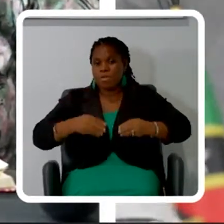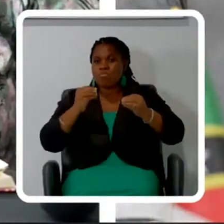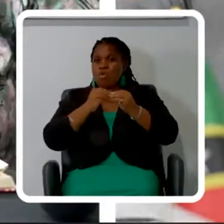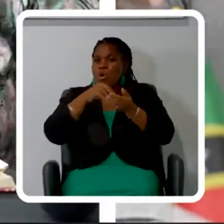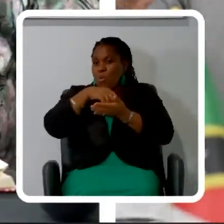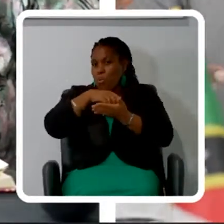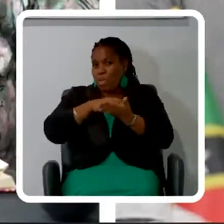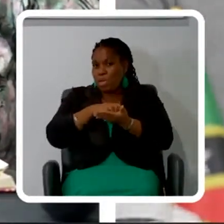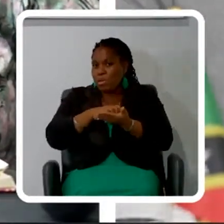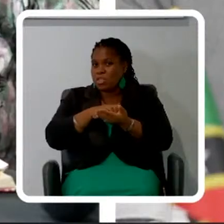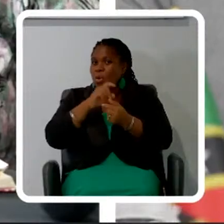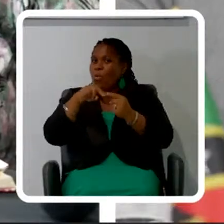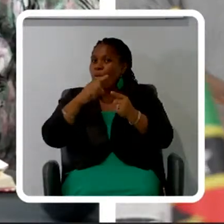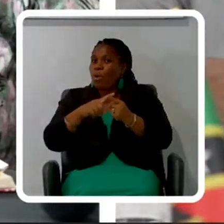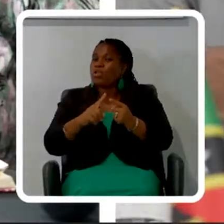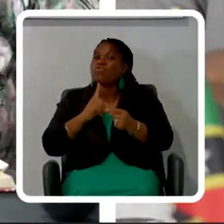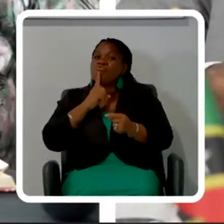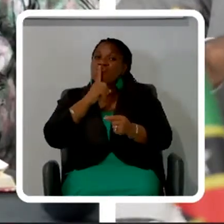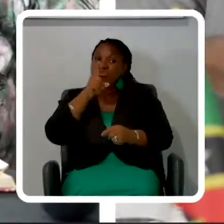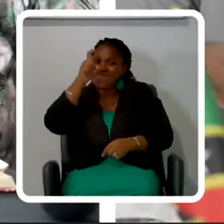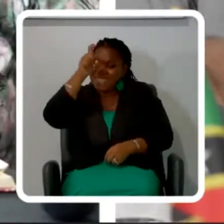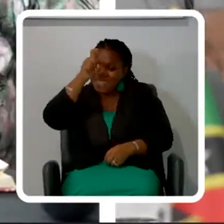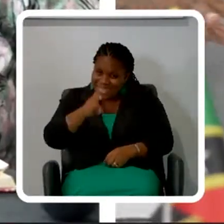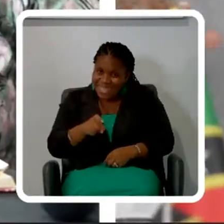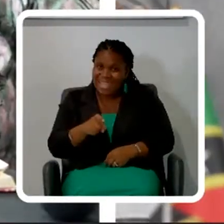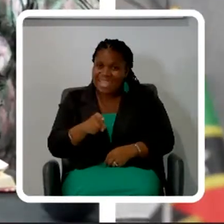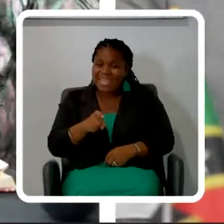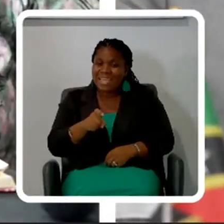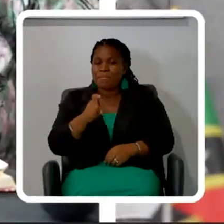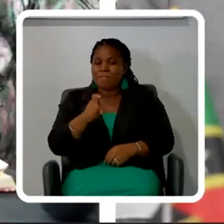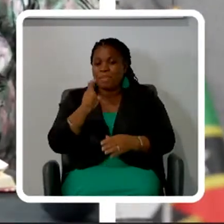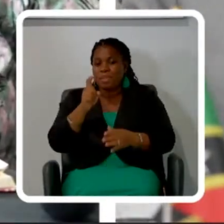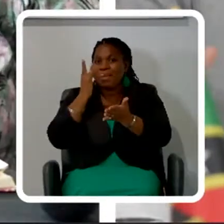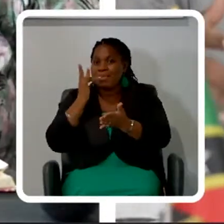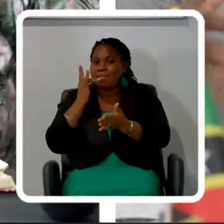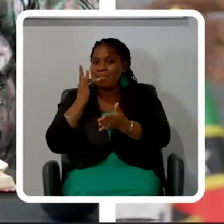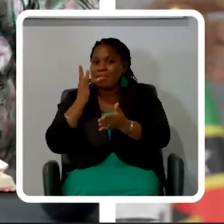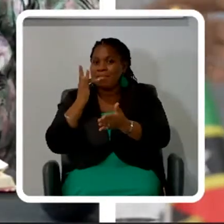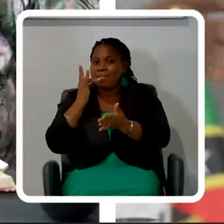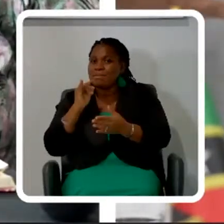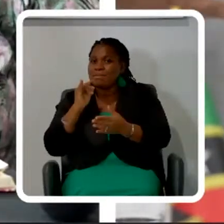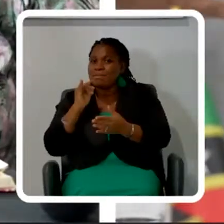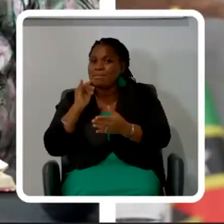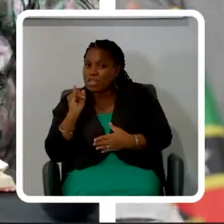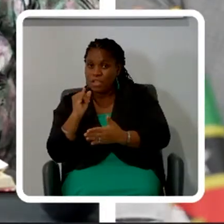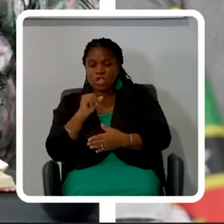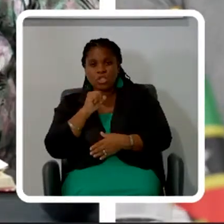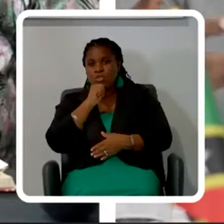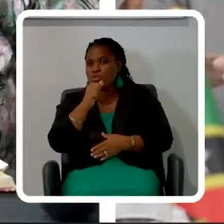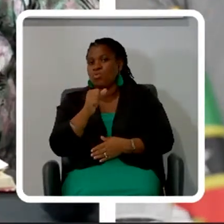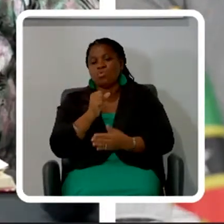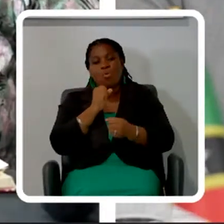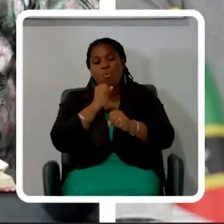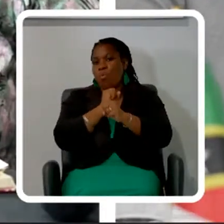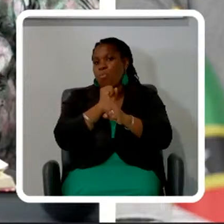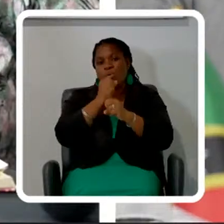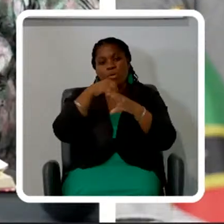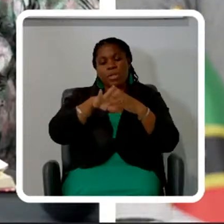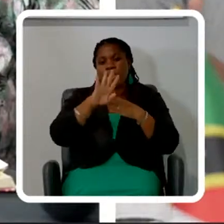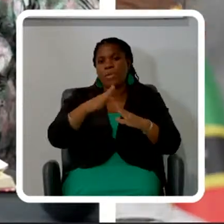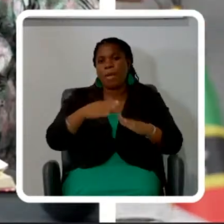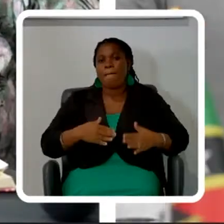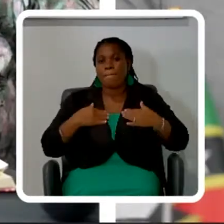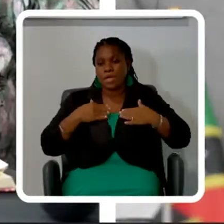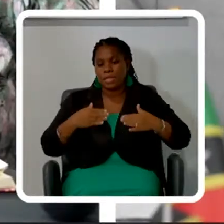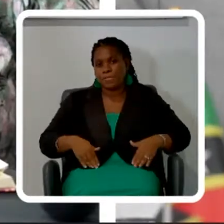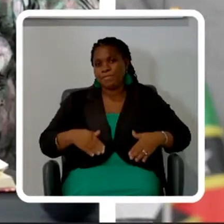And so we now need to make sure that with the antibiotic stewardship approach, that we continue to educate our